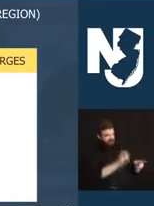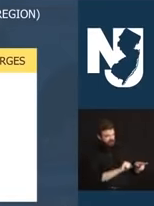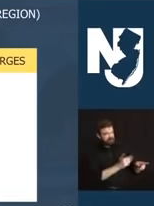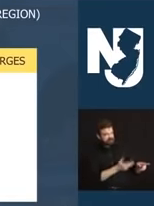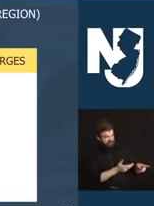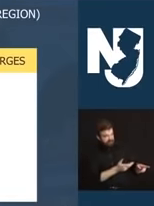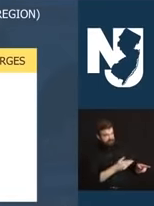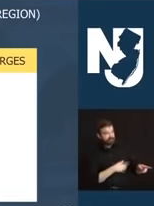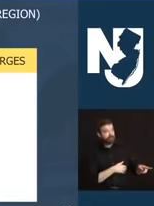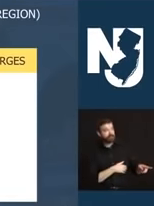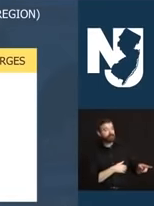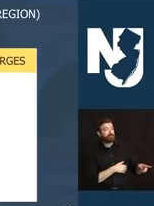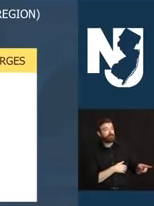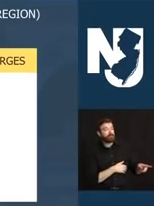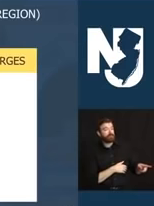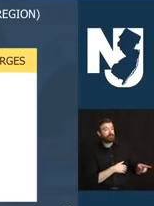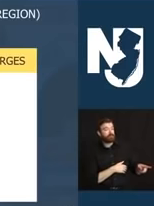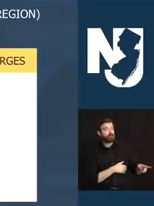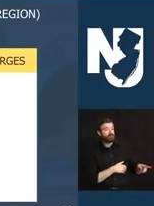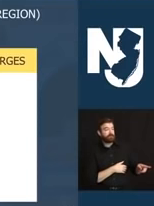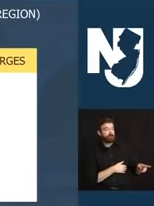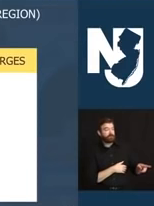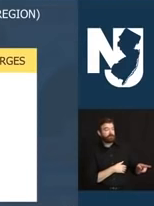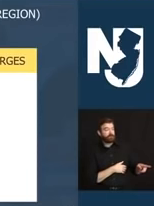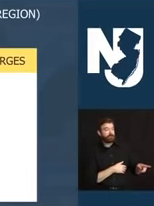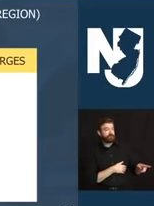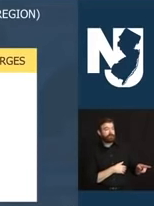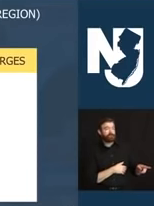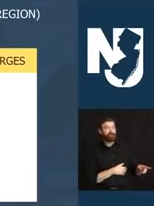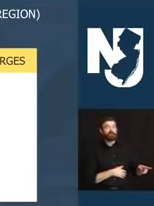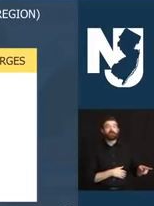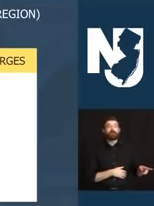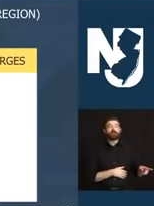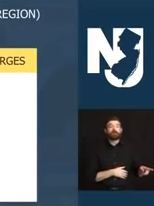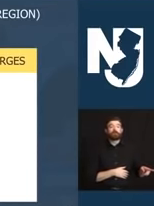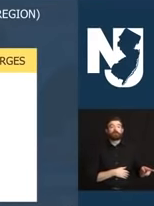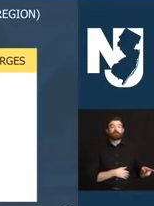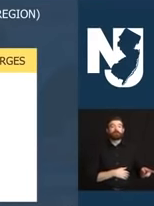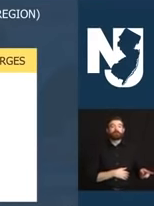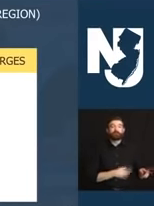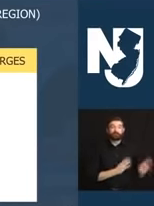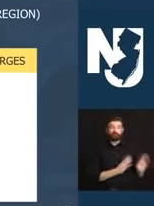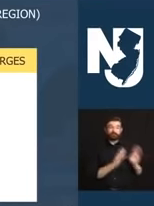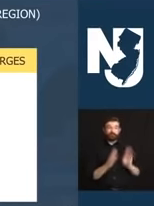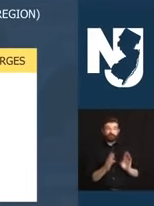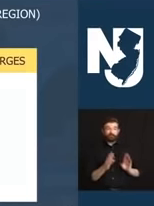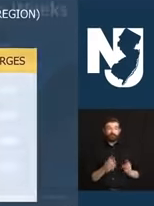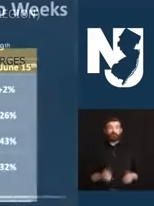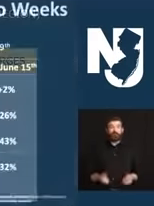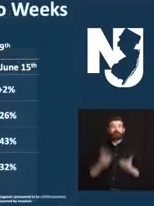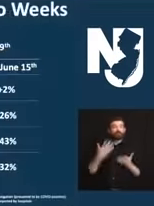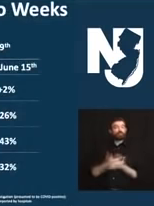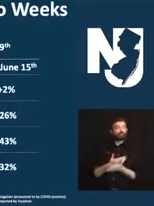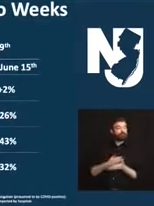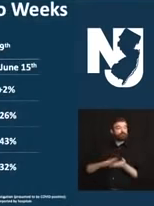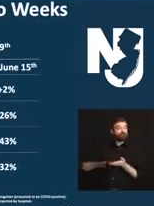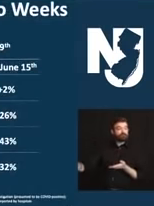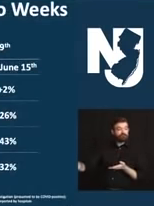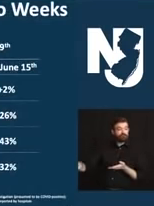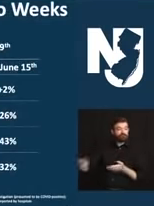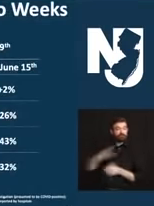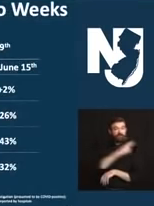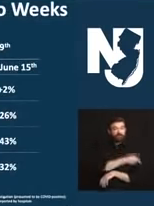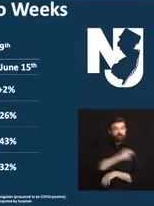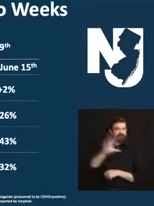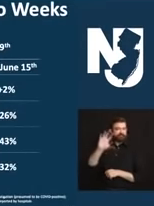positive cases yesterday, while 50 live patients left our hospitals. These numbers